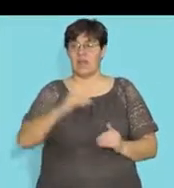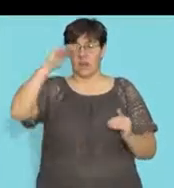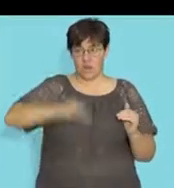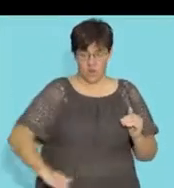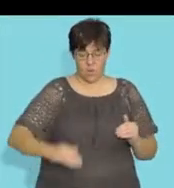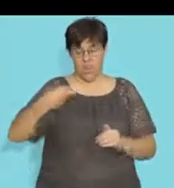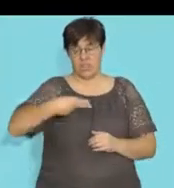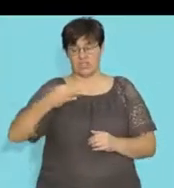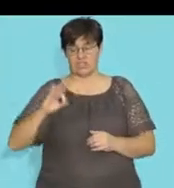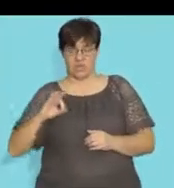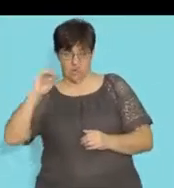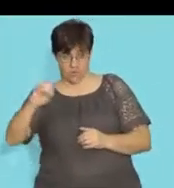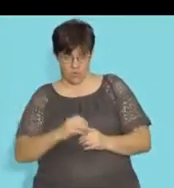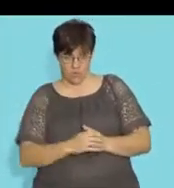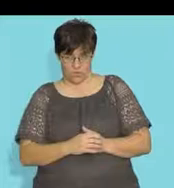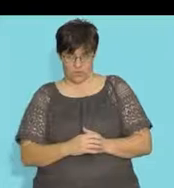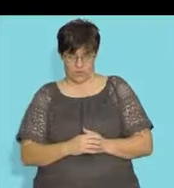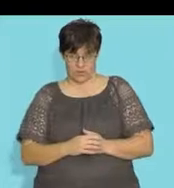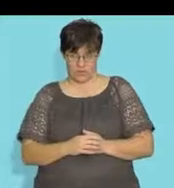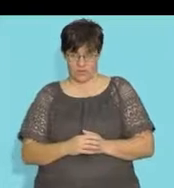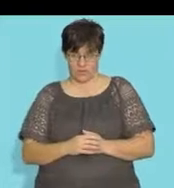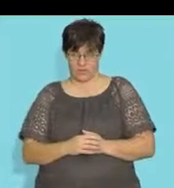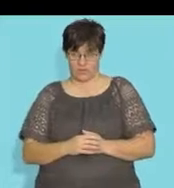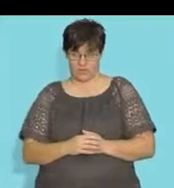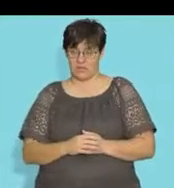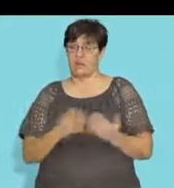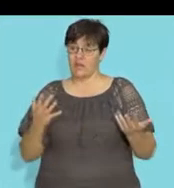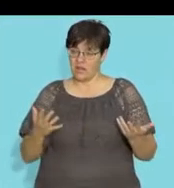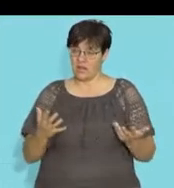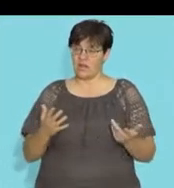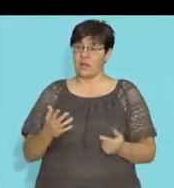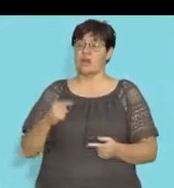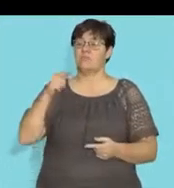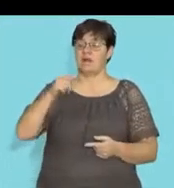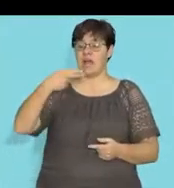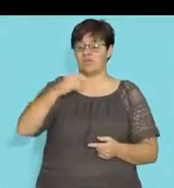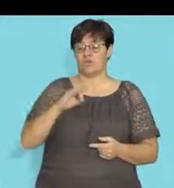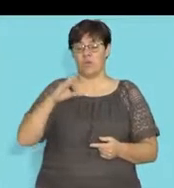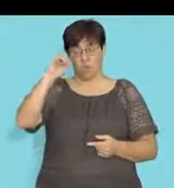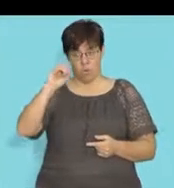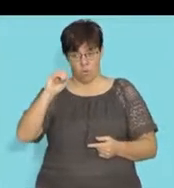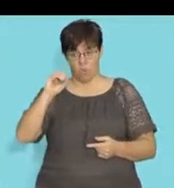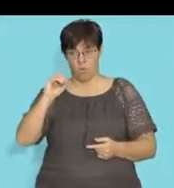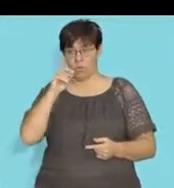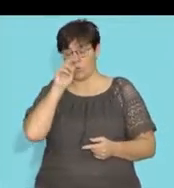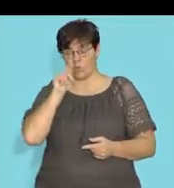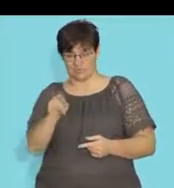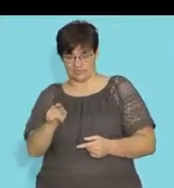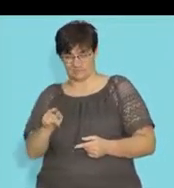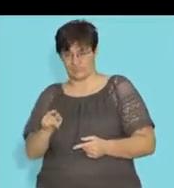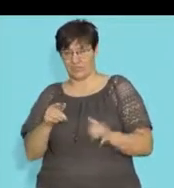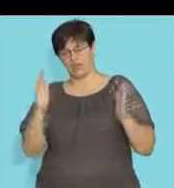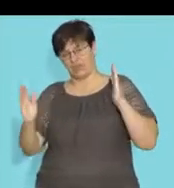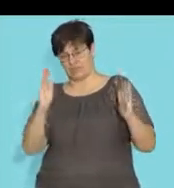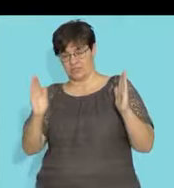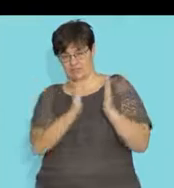and a low concentration of hydronium ions. And your hydronium ion concentration will be in